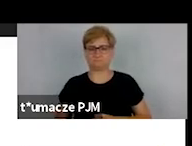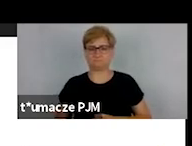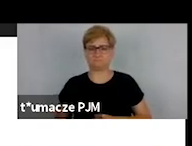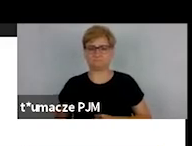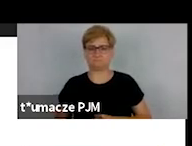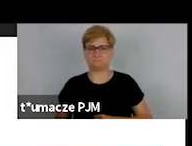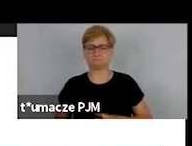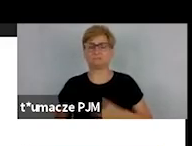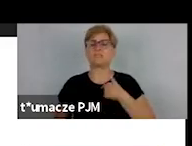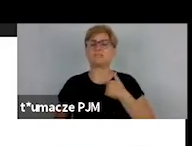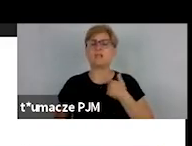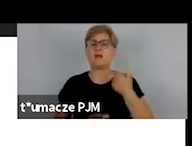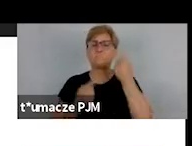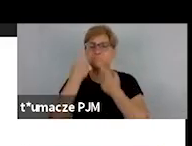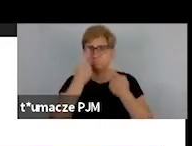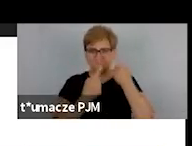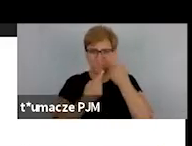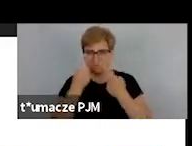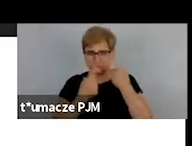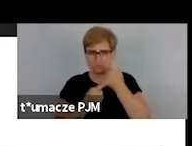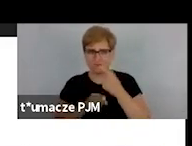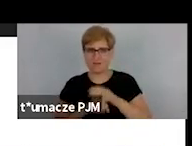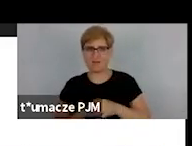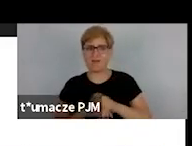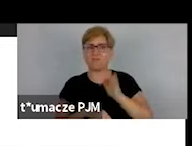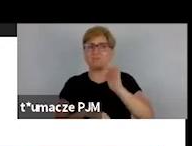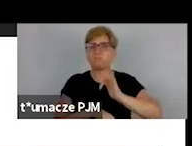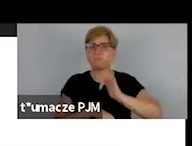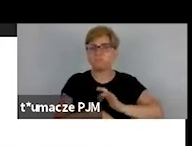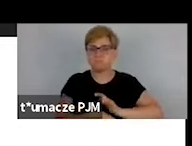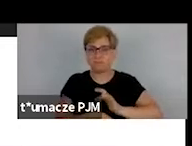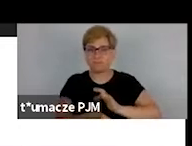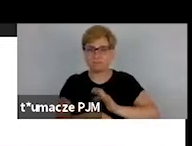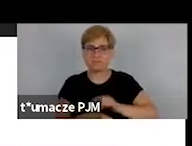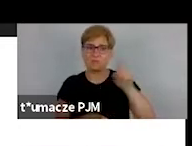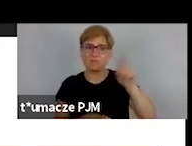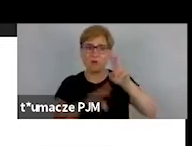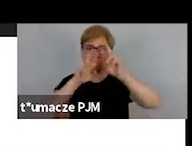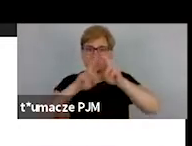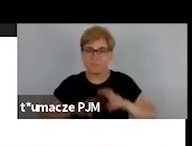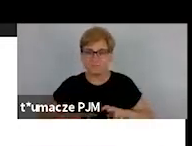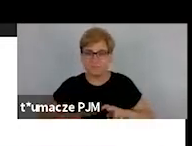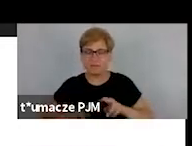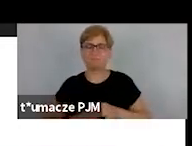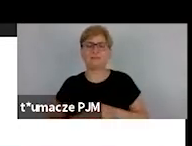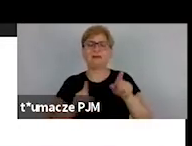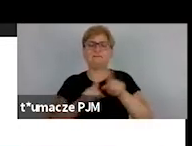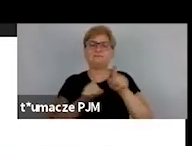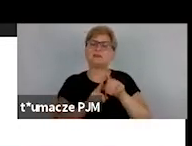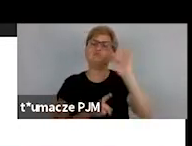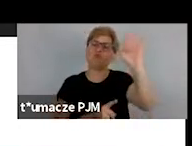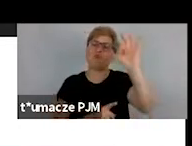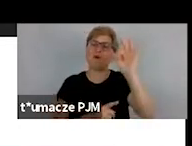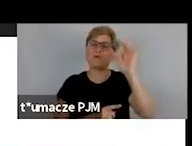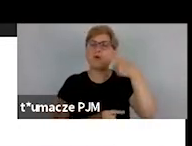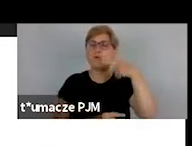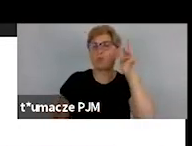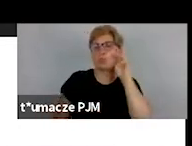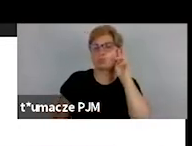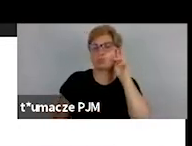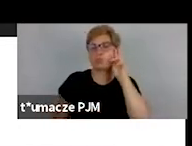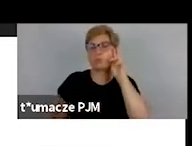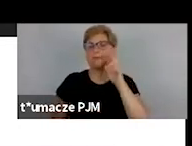violence. That in fact, violence is driven by a number of predictable social circumstances as well.